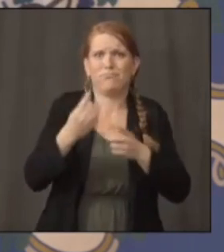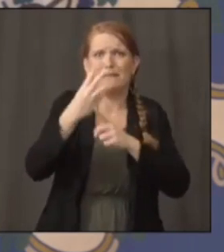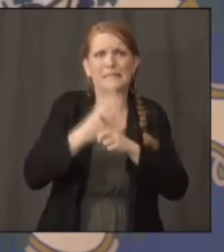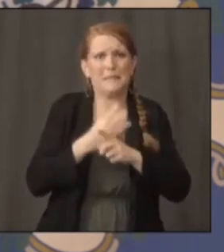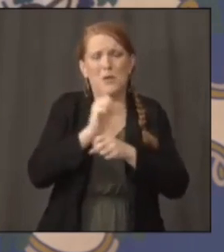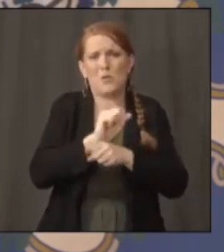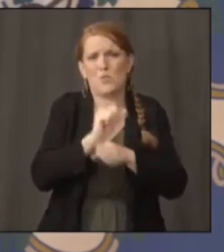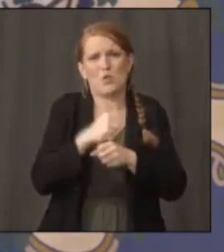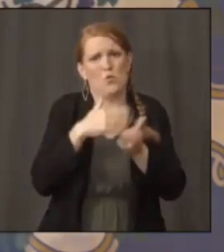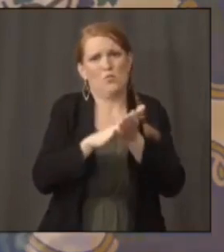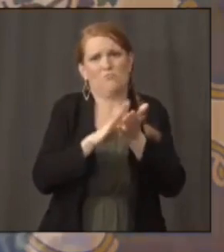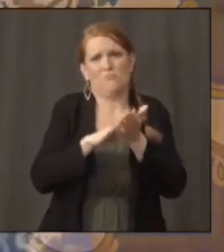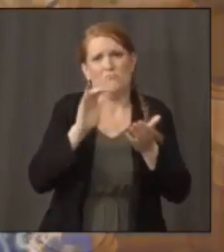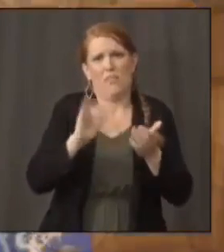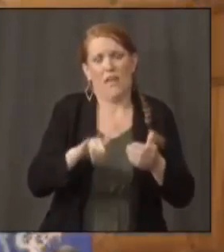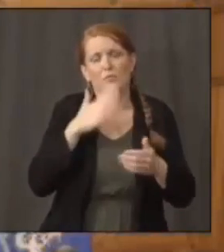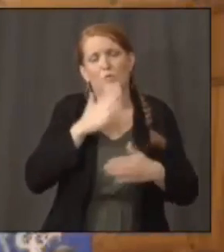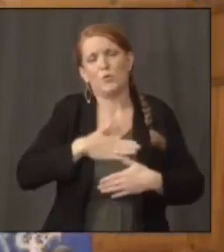and be safe.